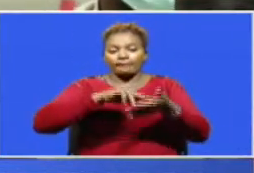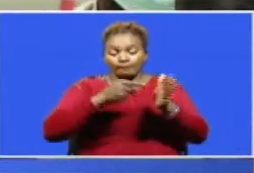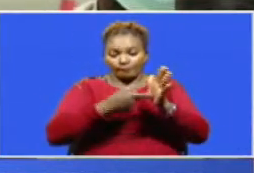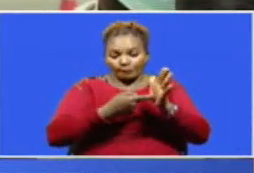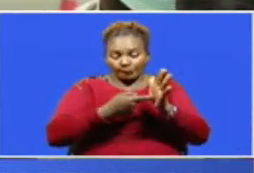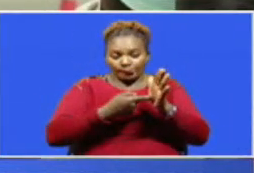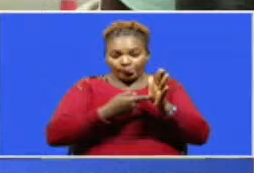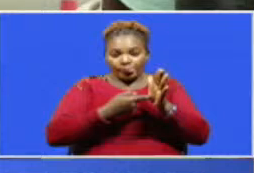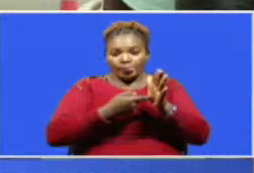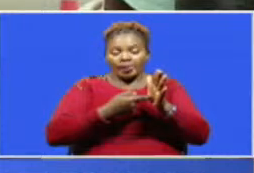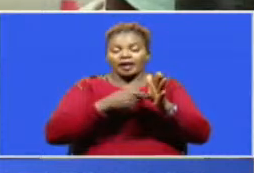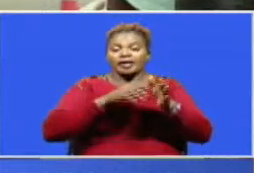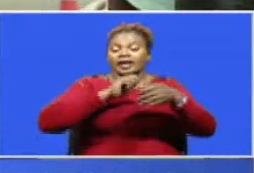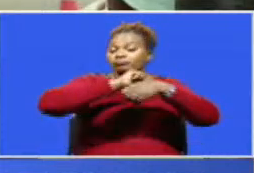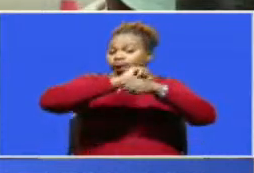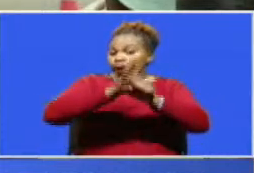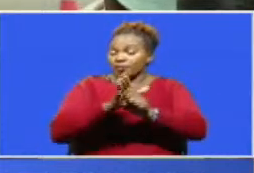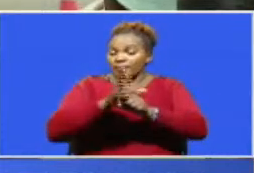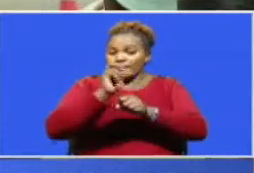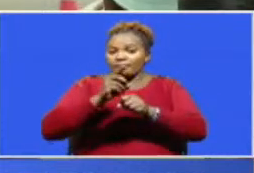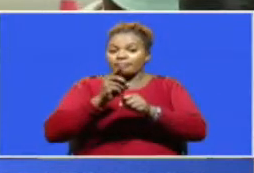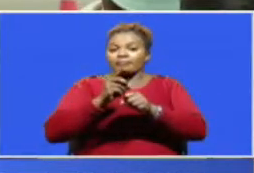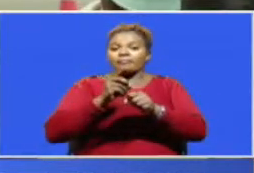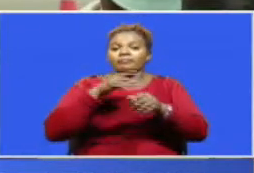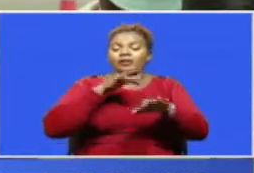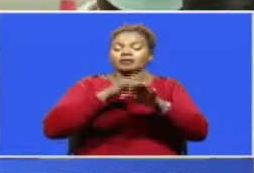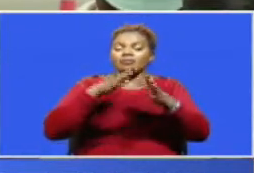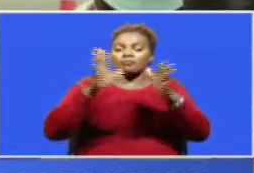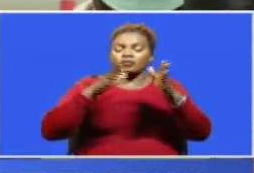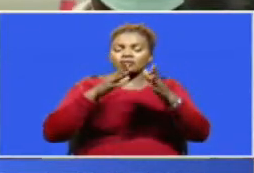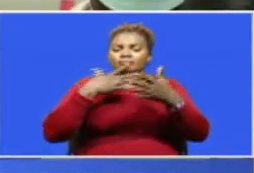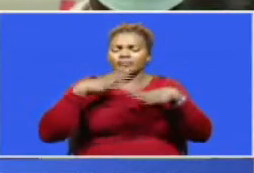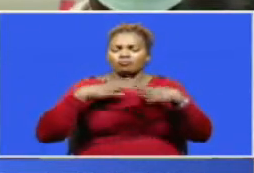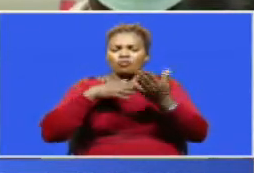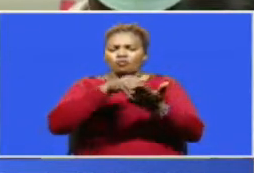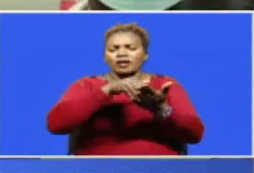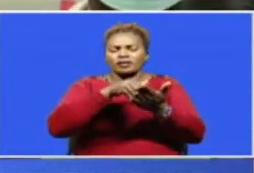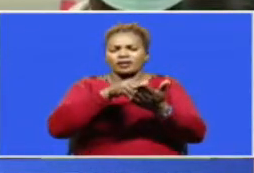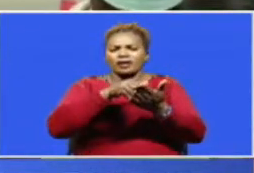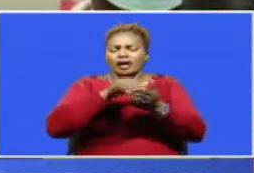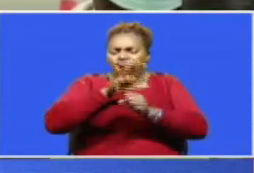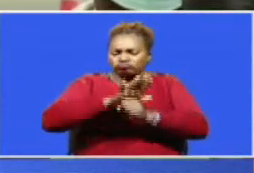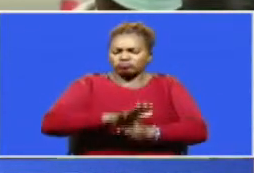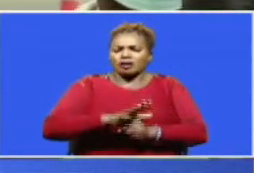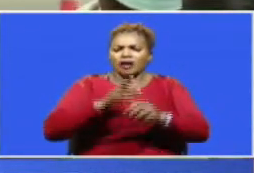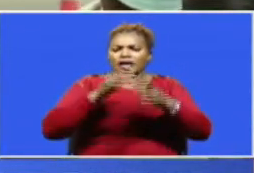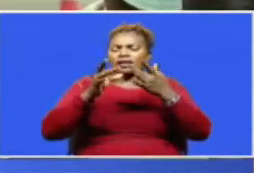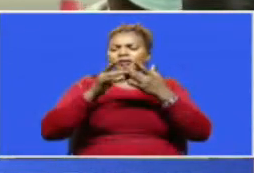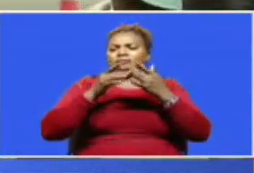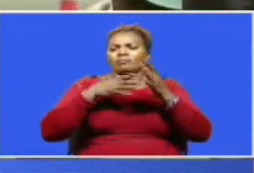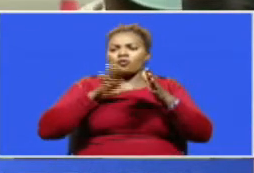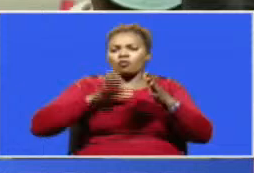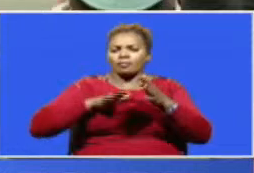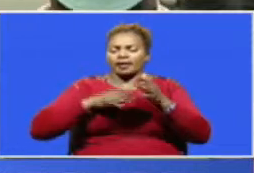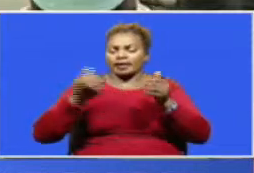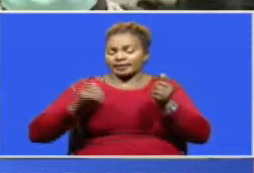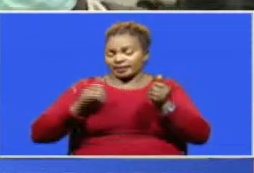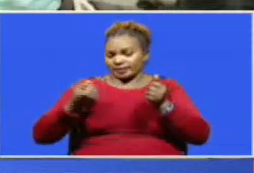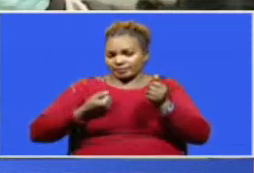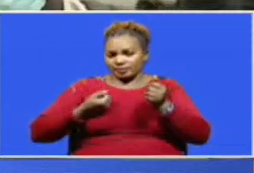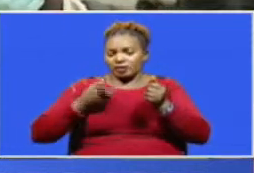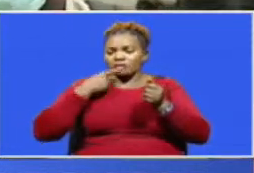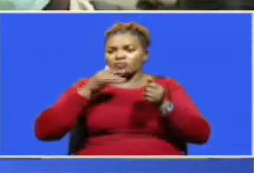means that in a pandemic, we must consider the needs of the most vulnerable and most marginalized, and especially women and girls,